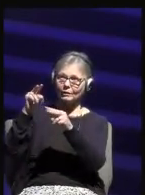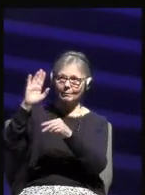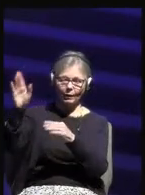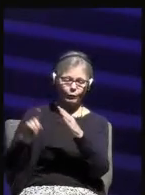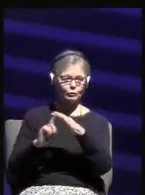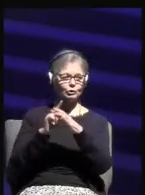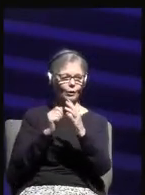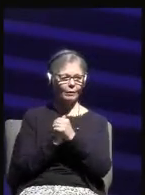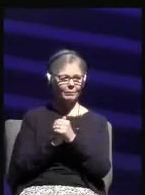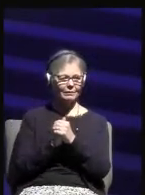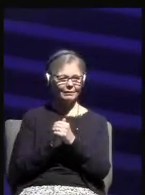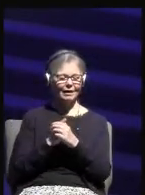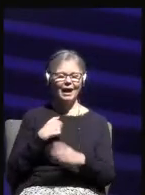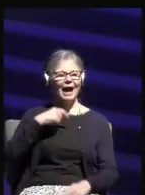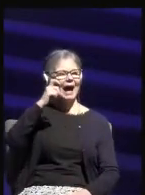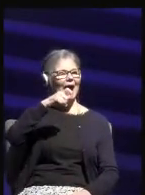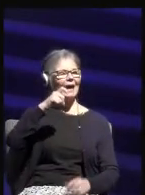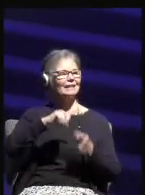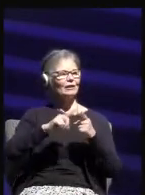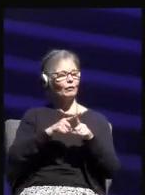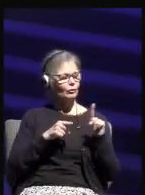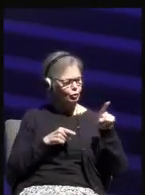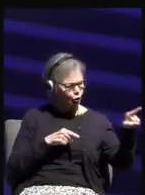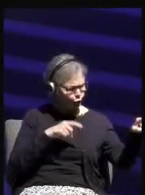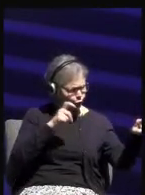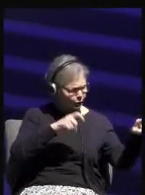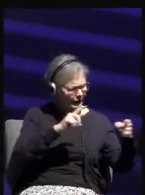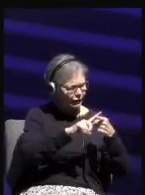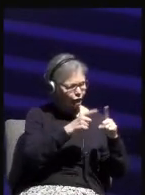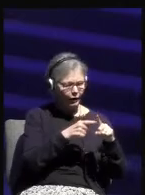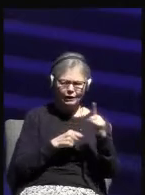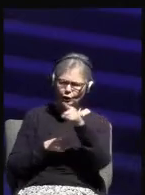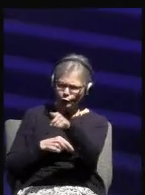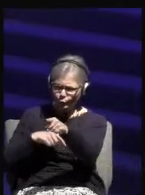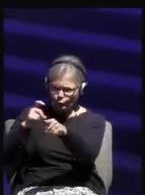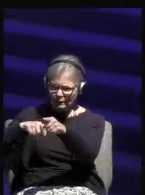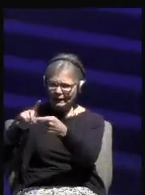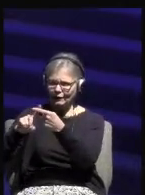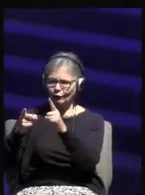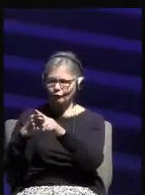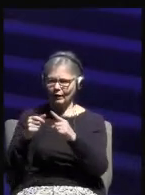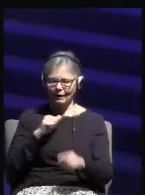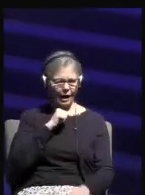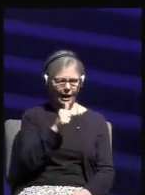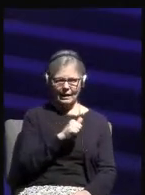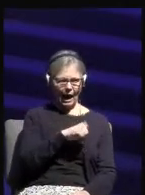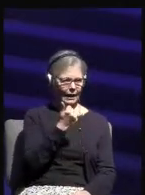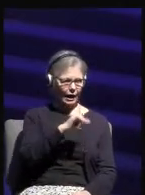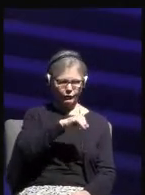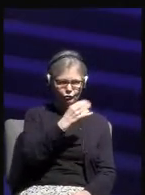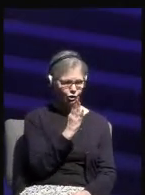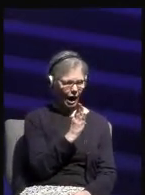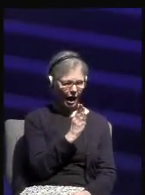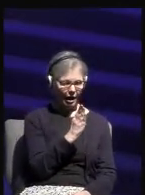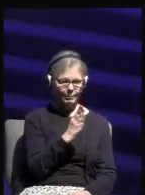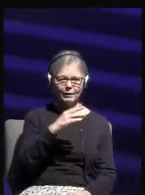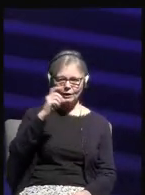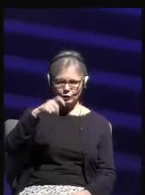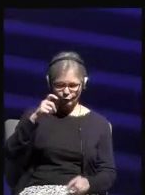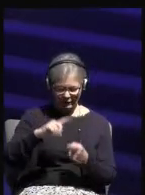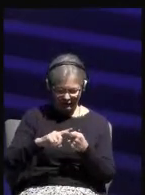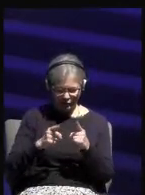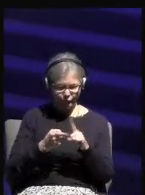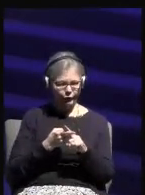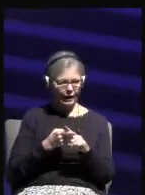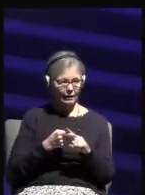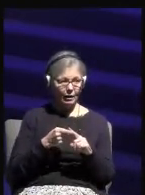we need is a friend. Turn to your neighbor and say, you need a friend. Hallelujah. You don't need another job. You need a friend. You don't need more money. You